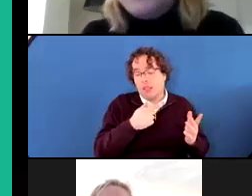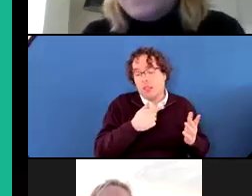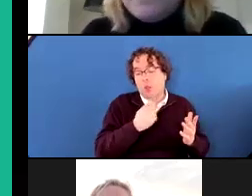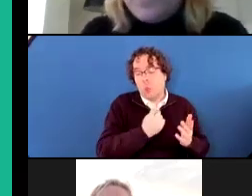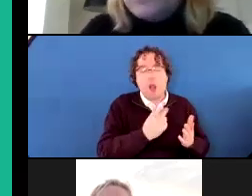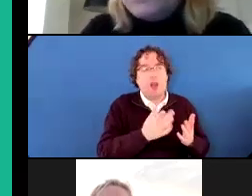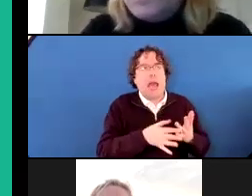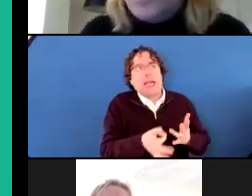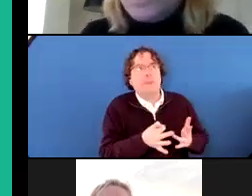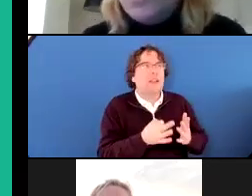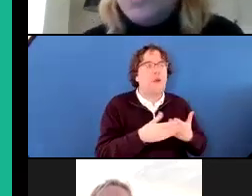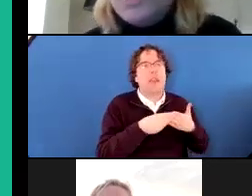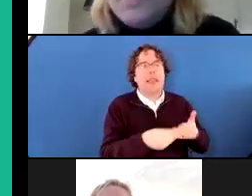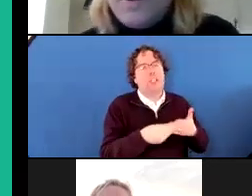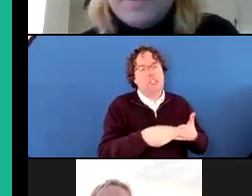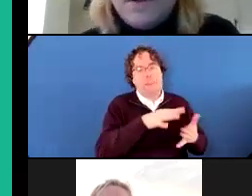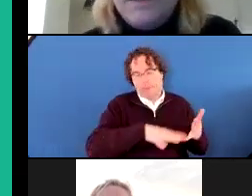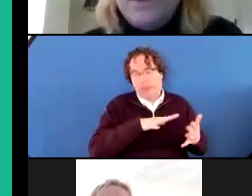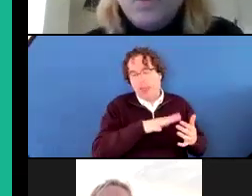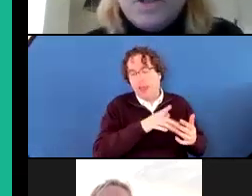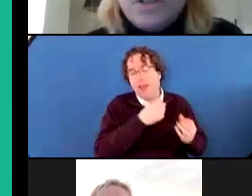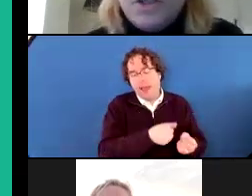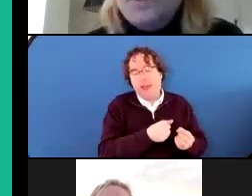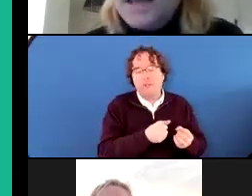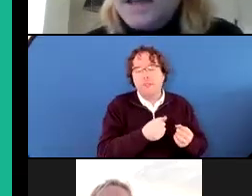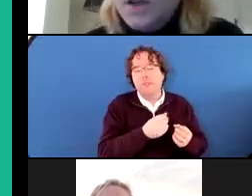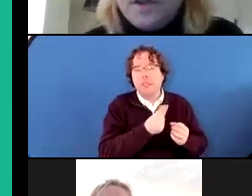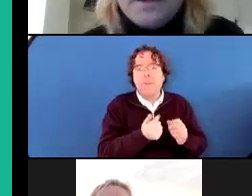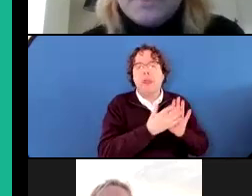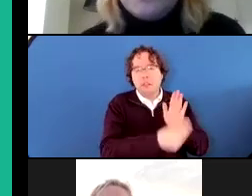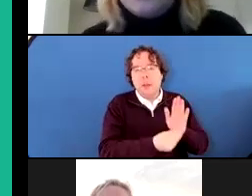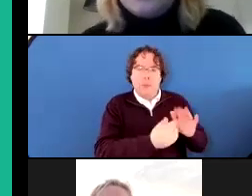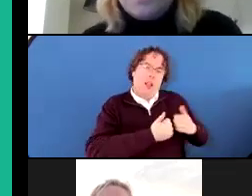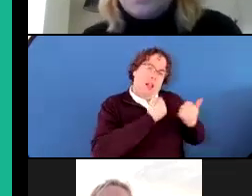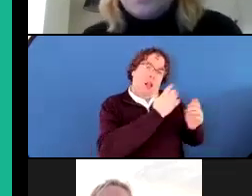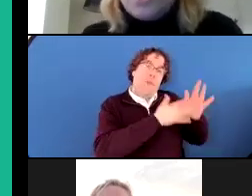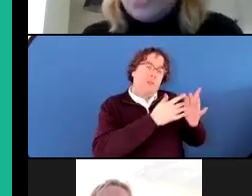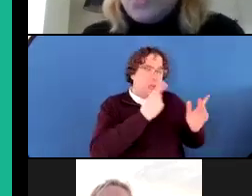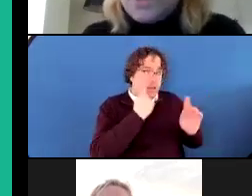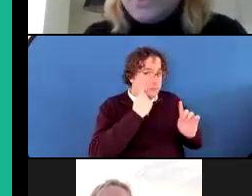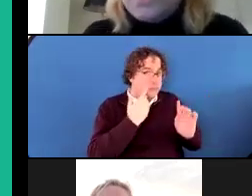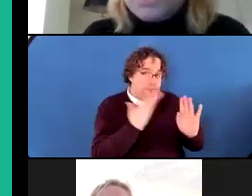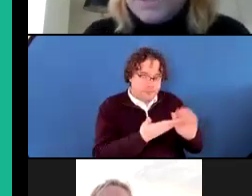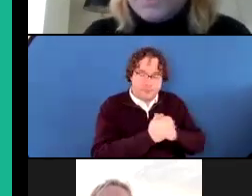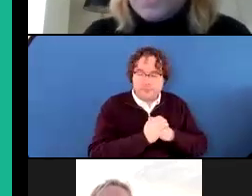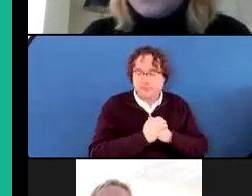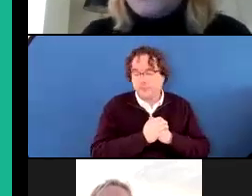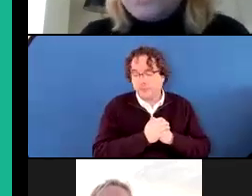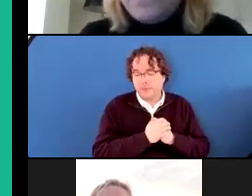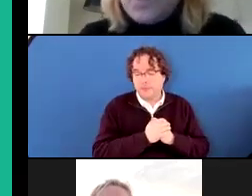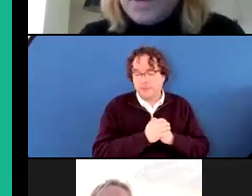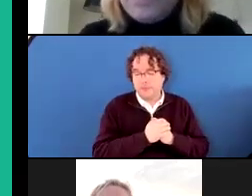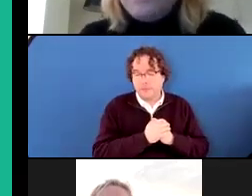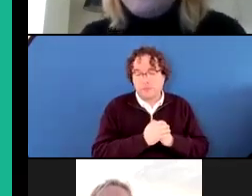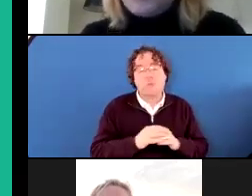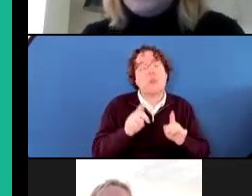And there are some examples on the Clore Leadership website if you wanted to take a look at those. You'll also undertake a